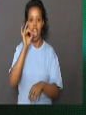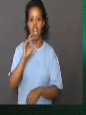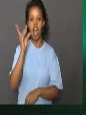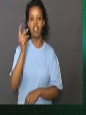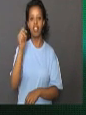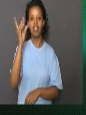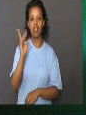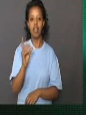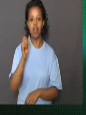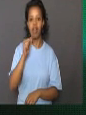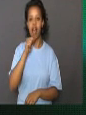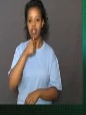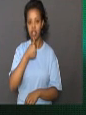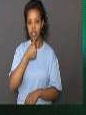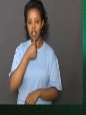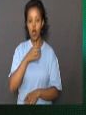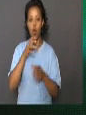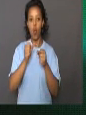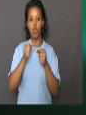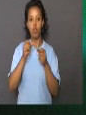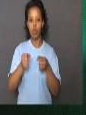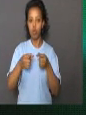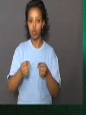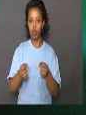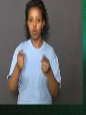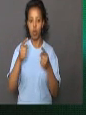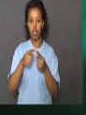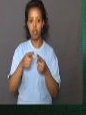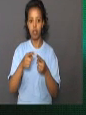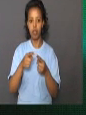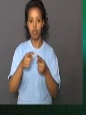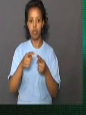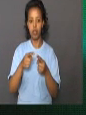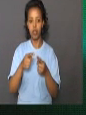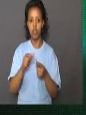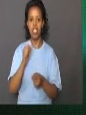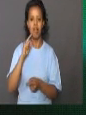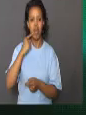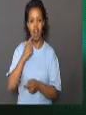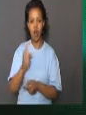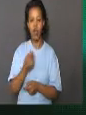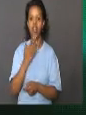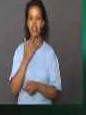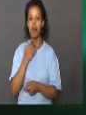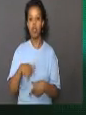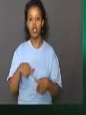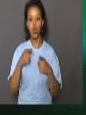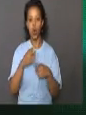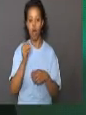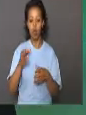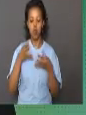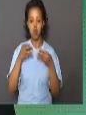acid causes milk to curdle and produces a sour taste, is